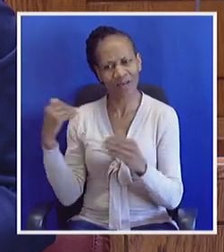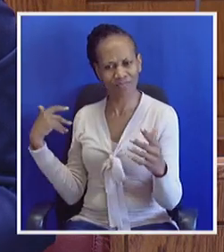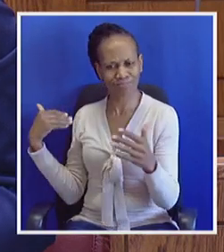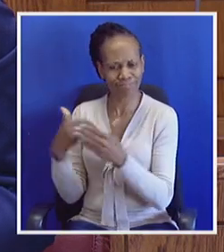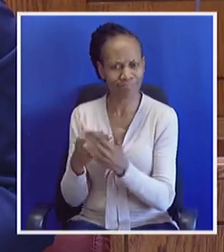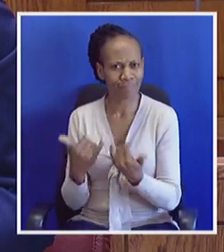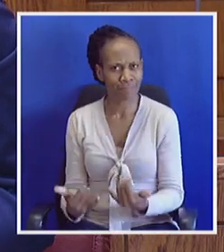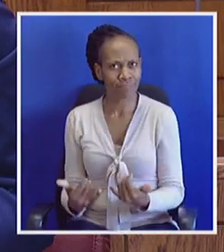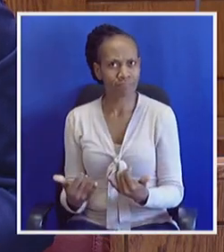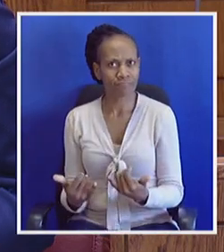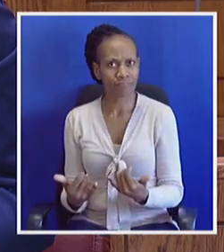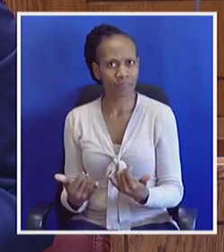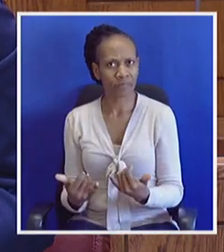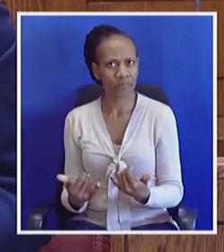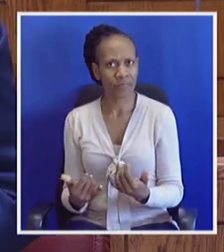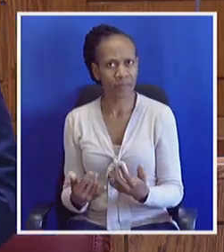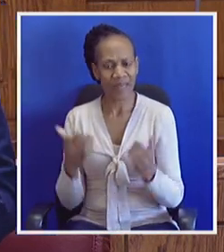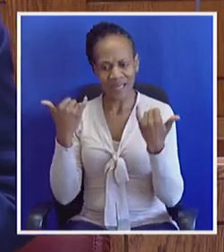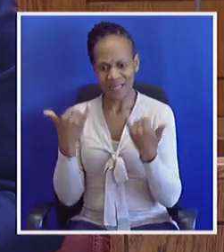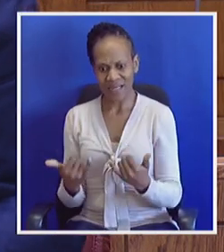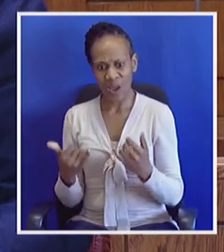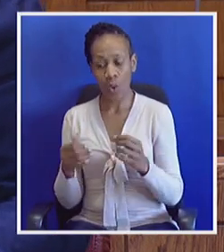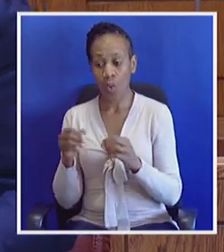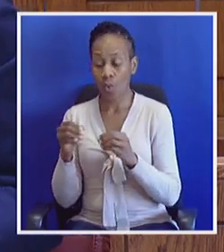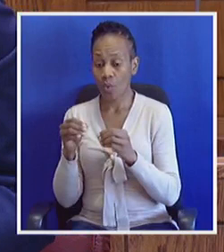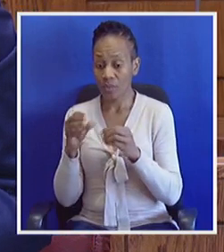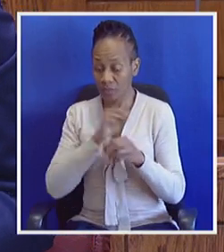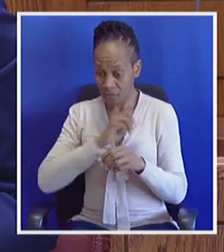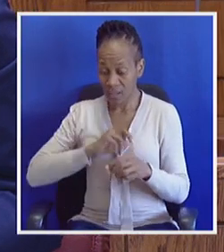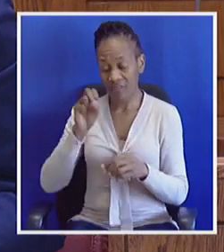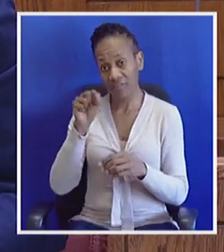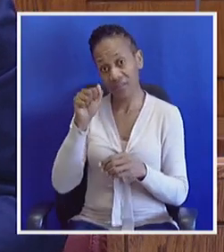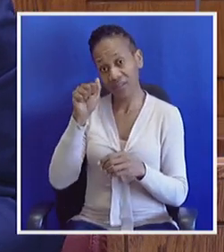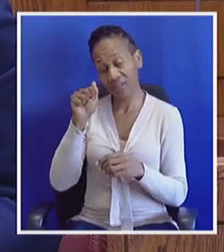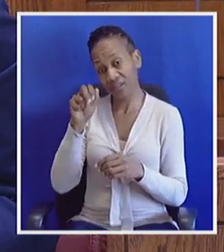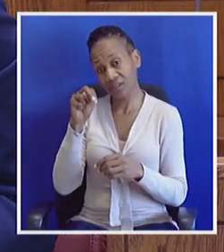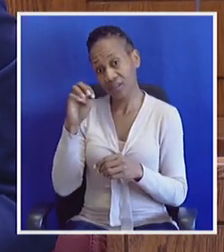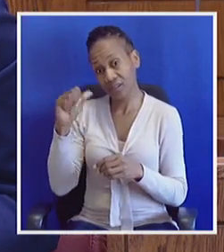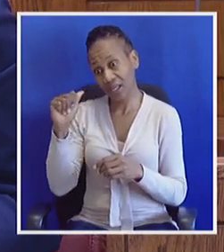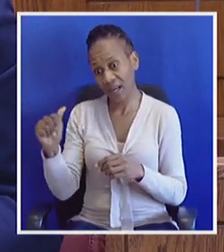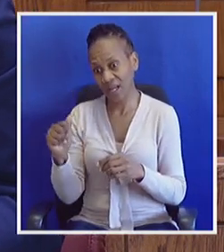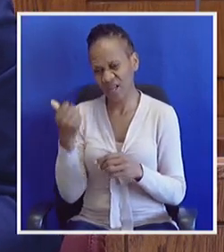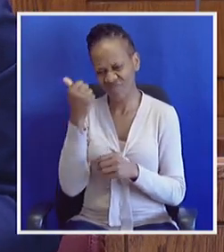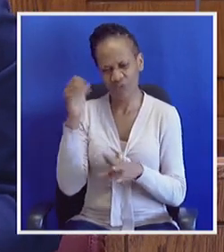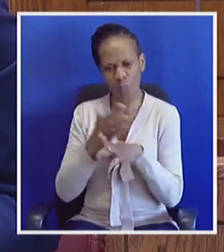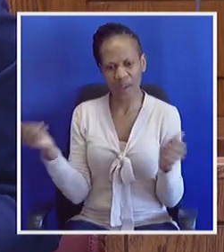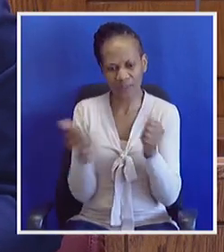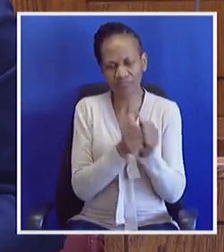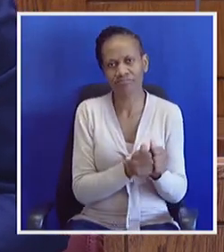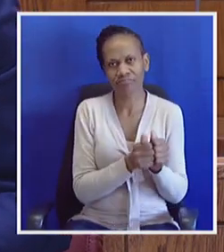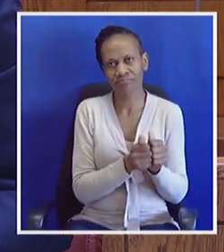And this has made him to be targeted by the colleagues at SANAC for refusing to let them abuse the organization for private